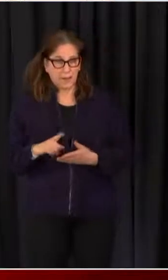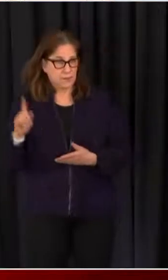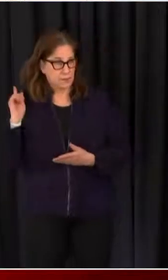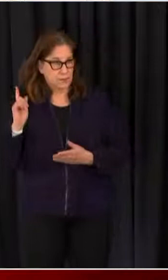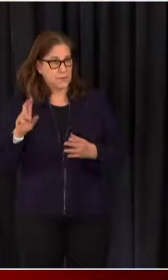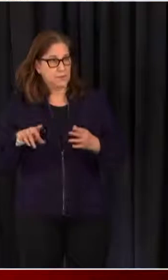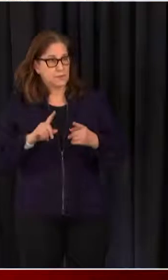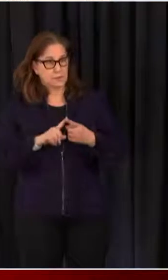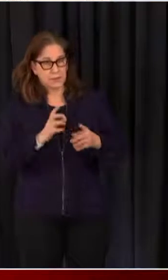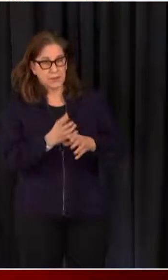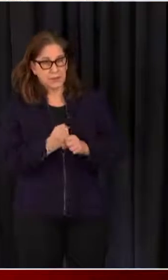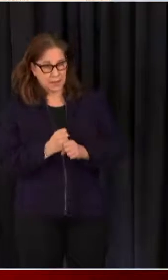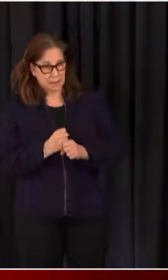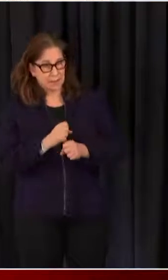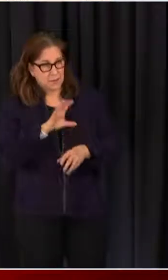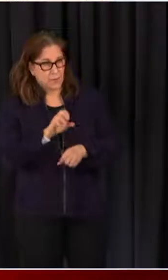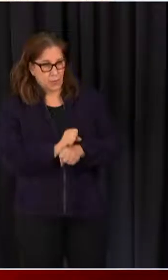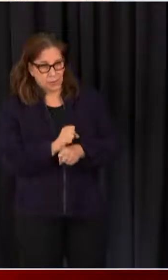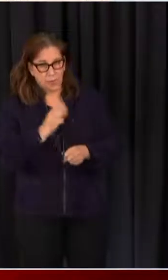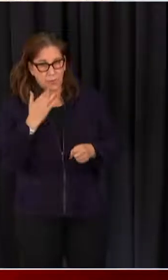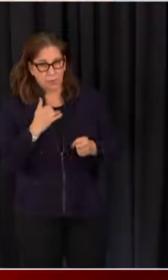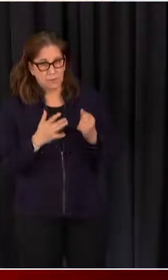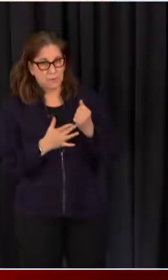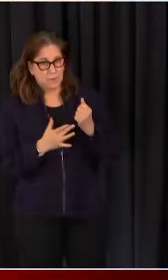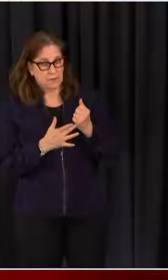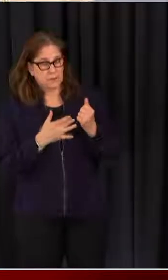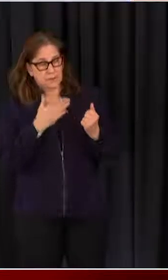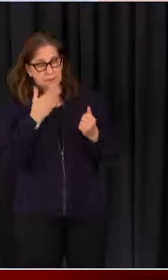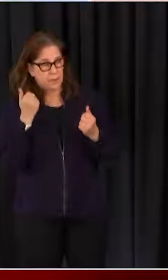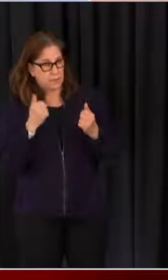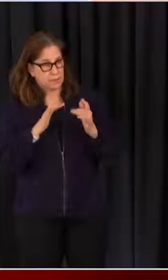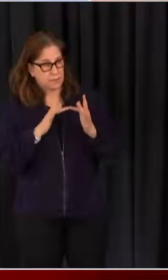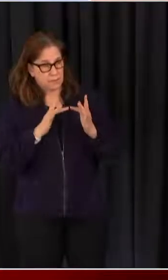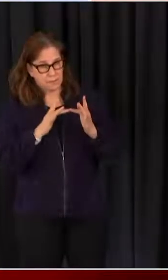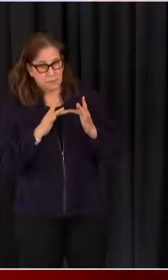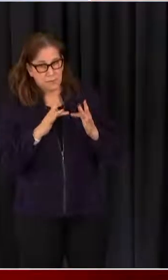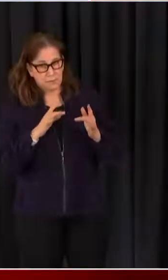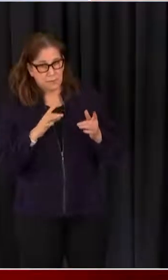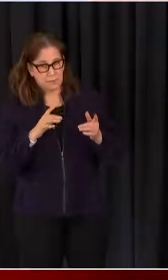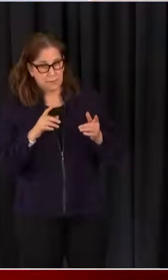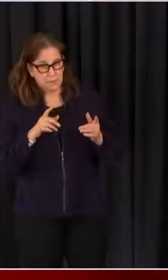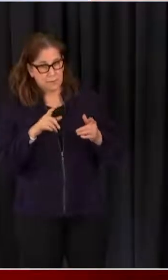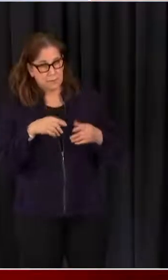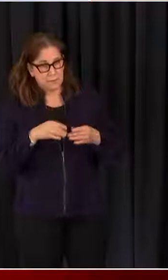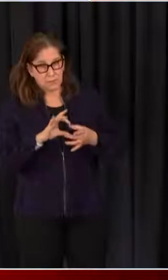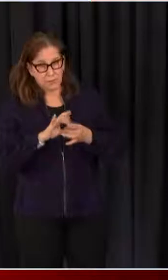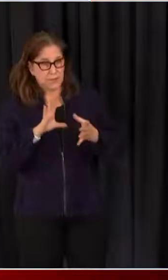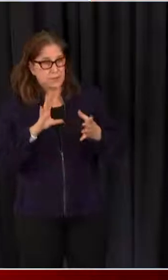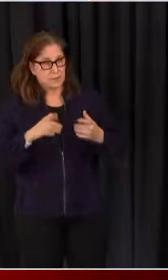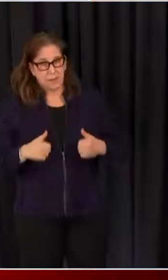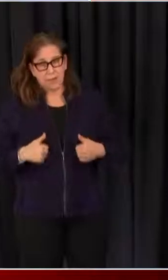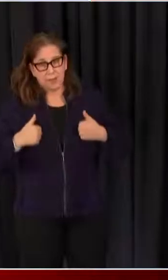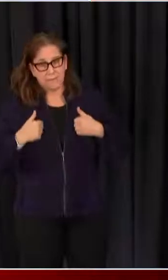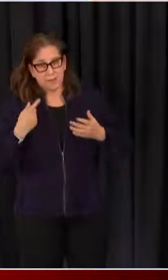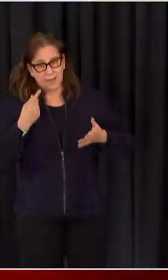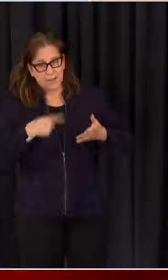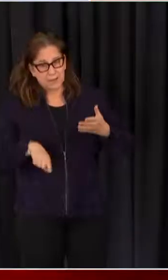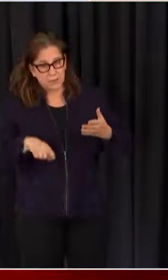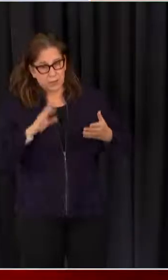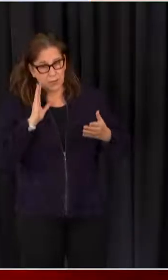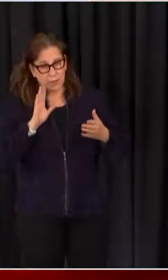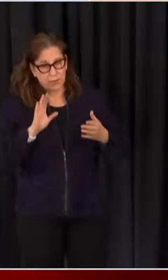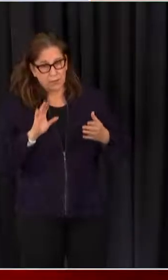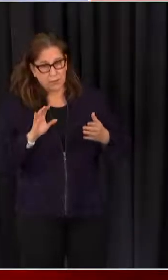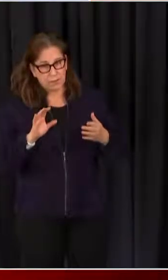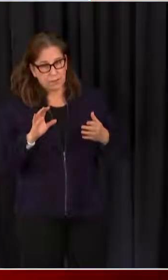their vaccine appointments. But with the new site coming next week, are you doing user testing with people